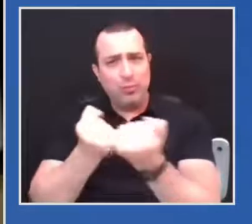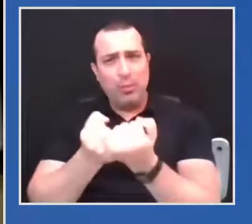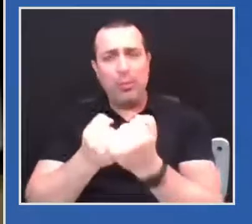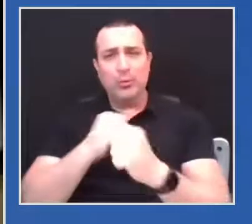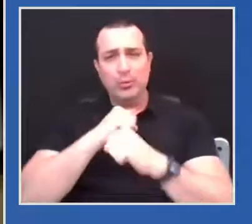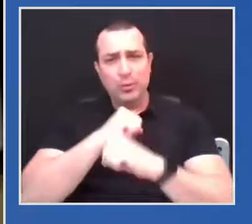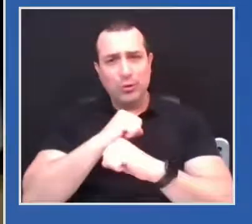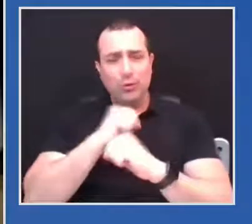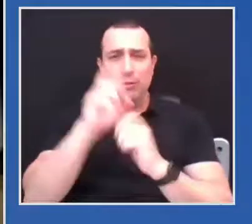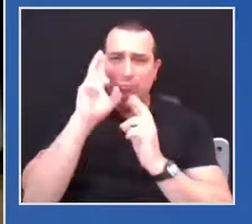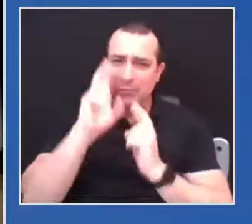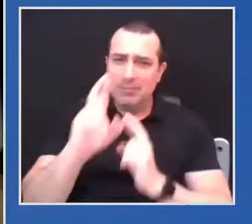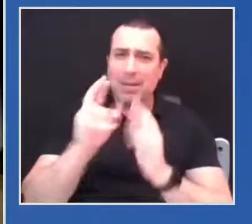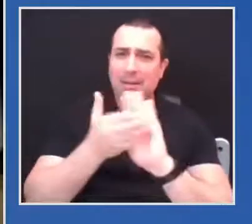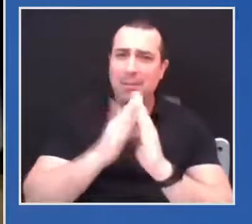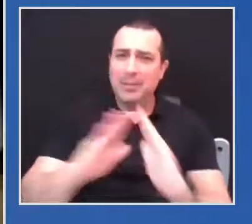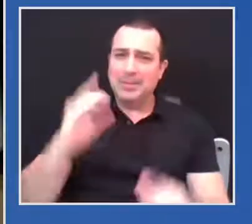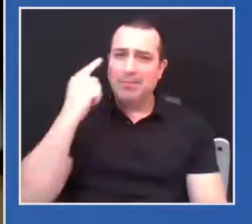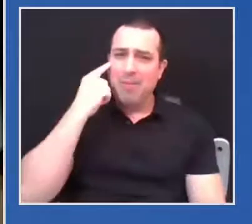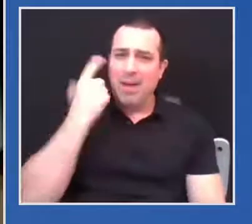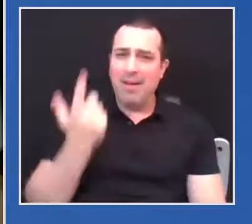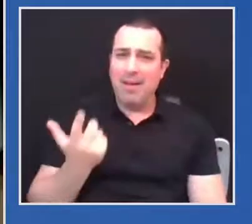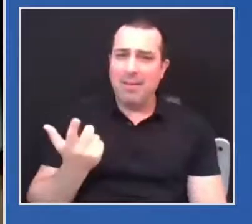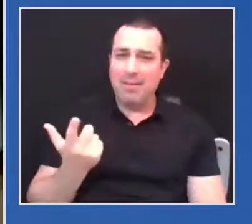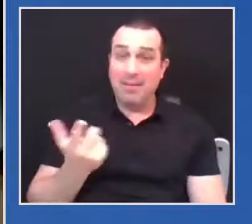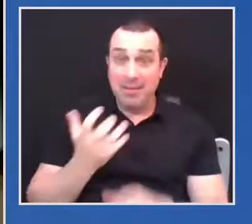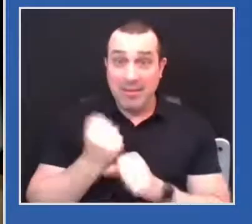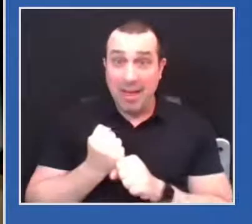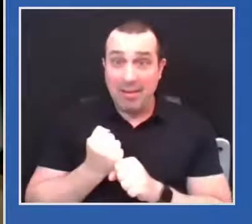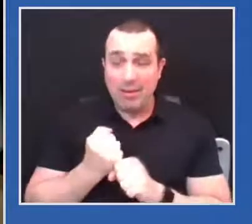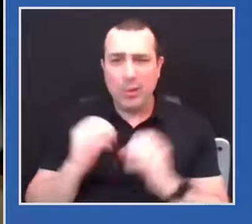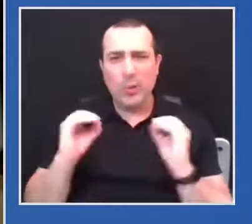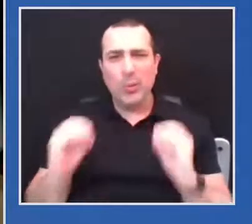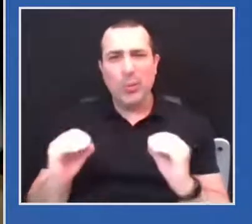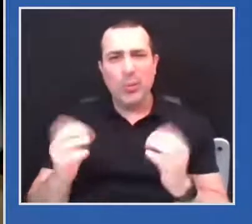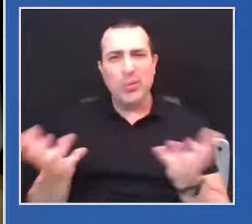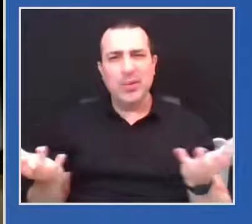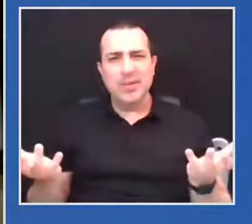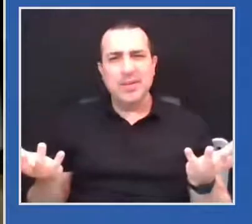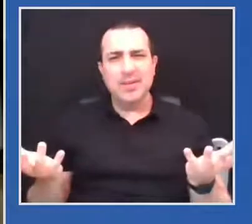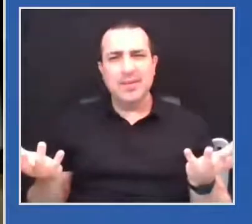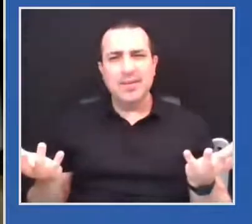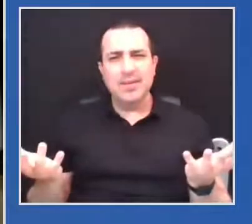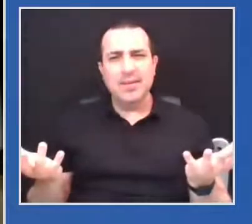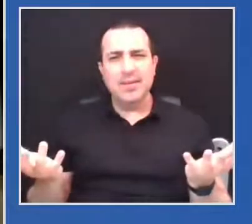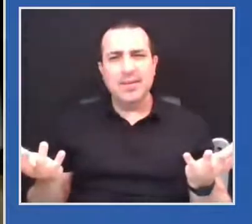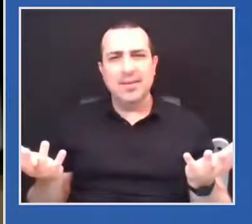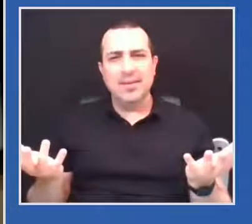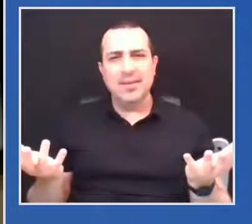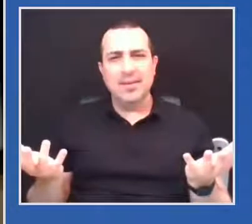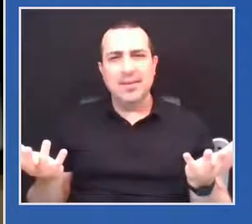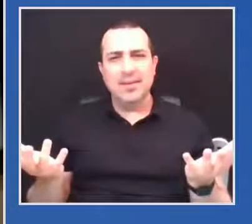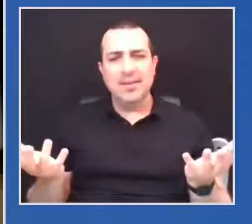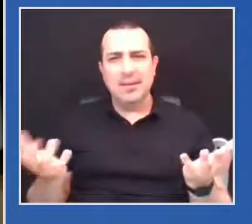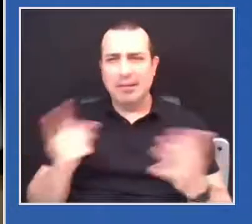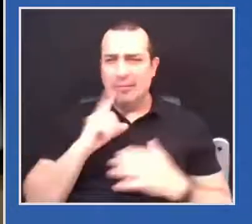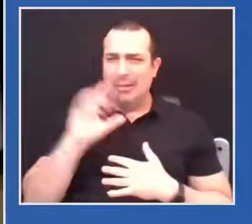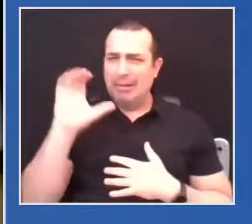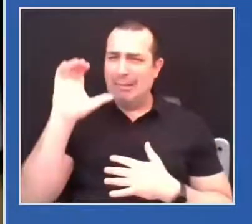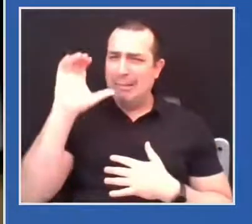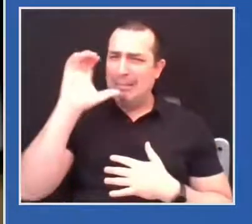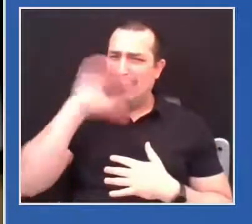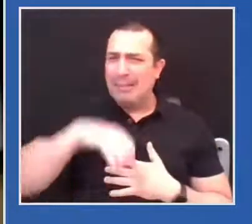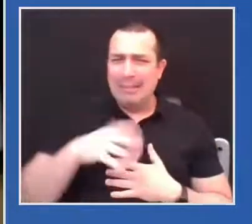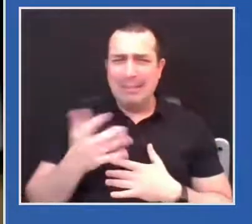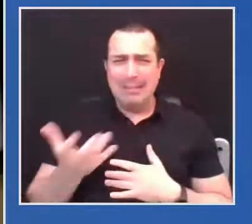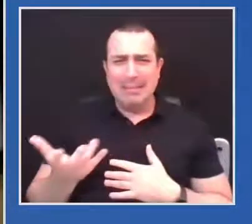peace of mind. But you're not getting it. And by the way, if this wasn't so bizarre, you'd think, if